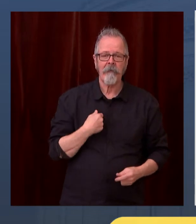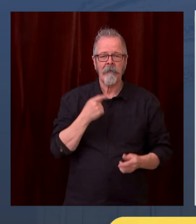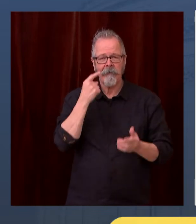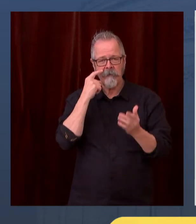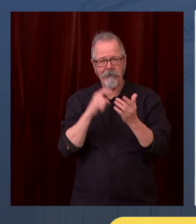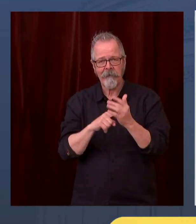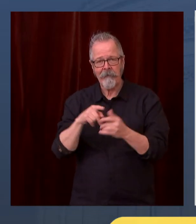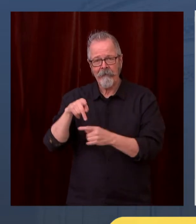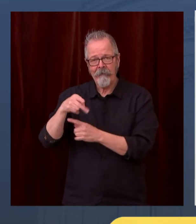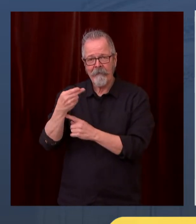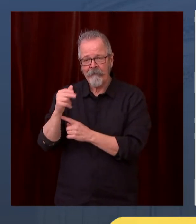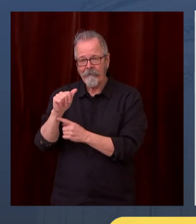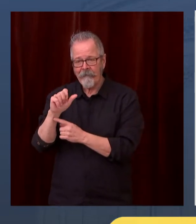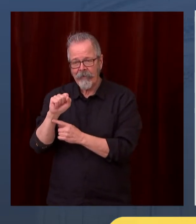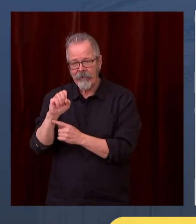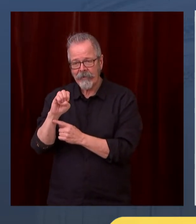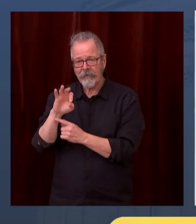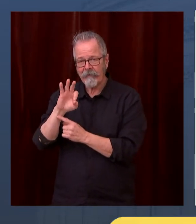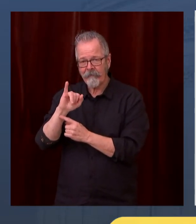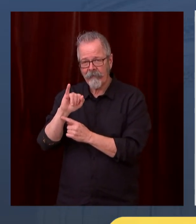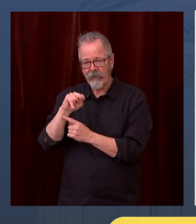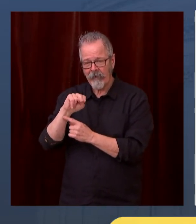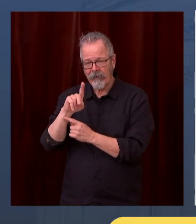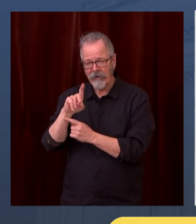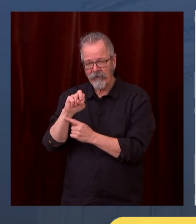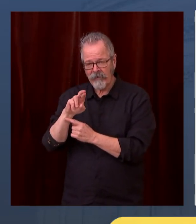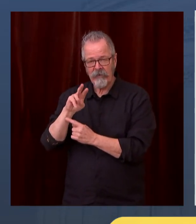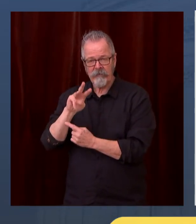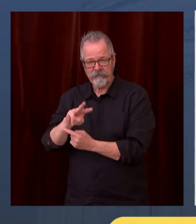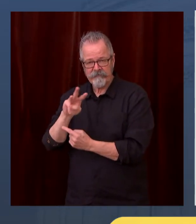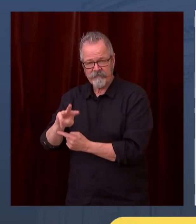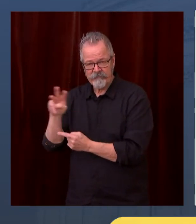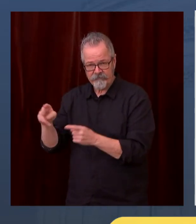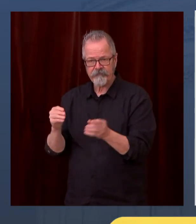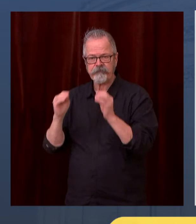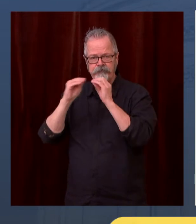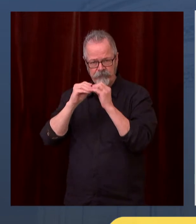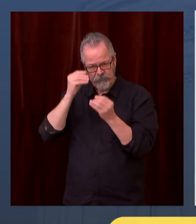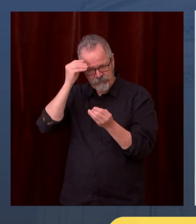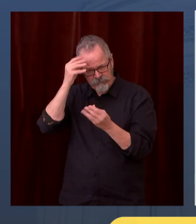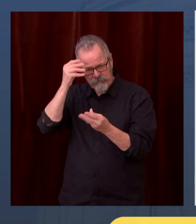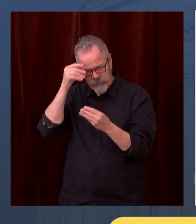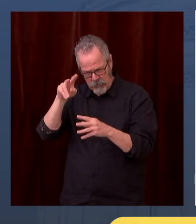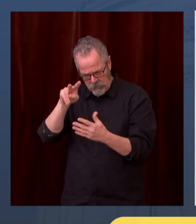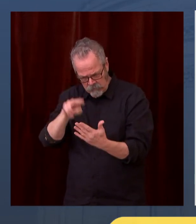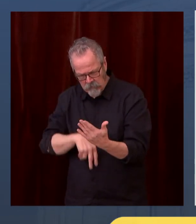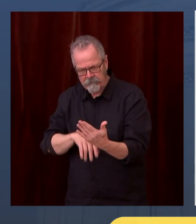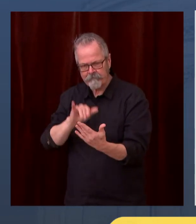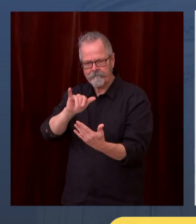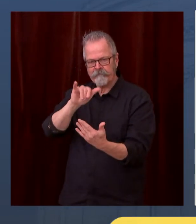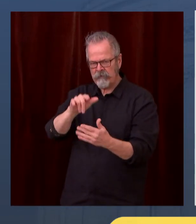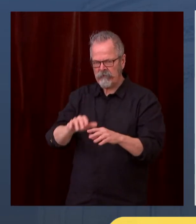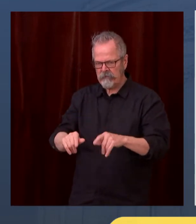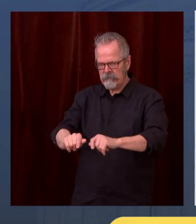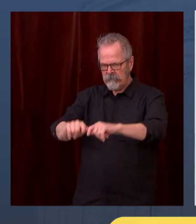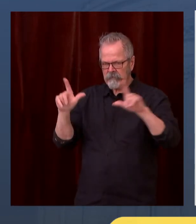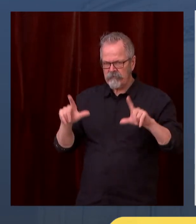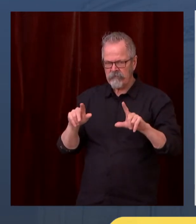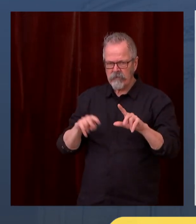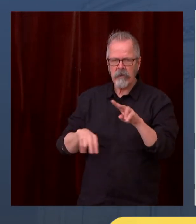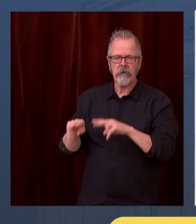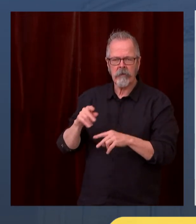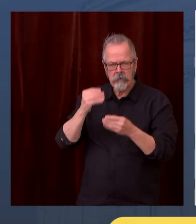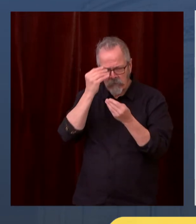our website, and also additional information on where you can get vaccine in communities. We're continually working on ways to improve